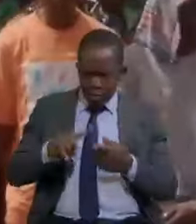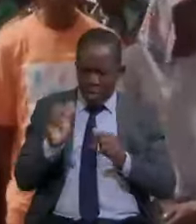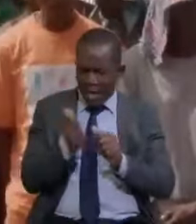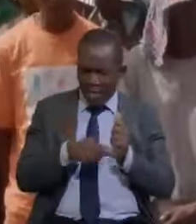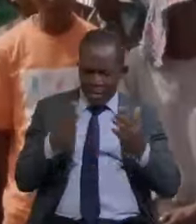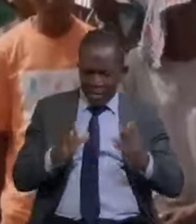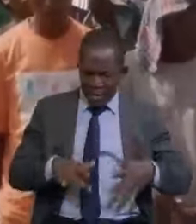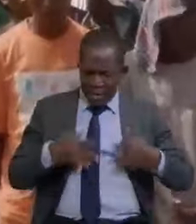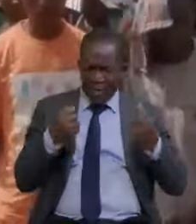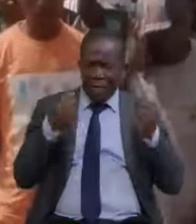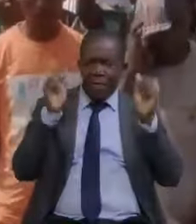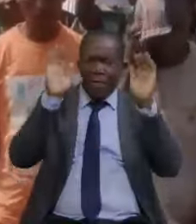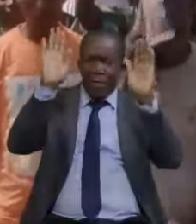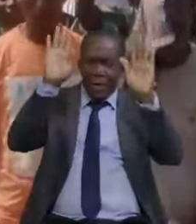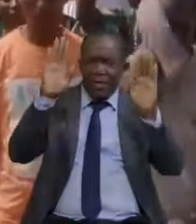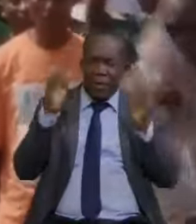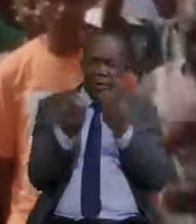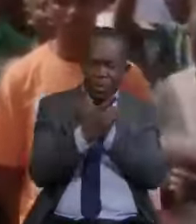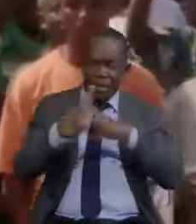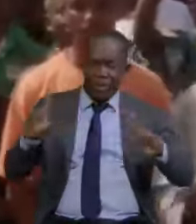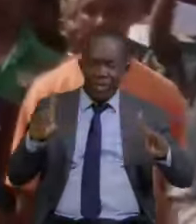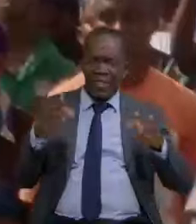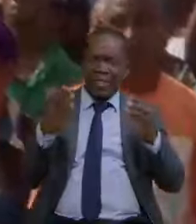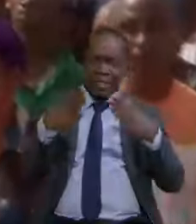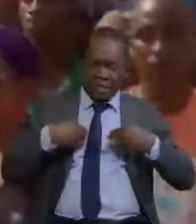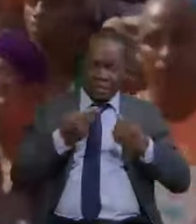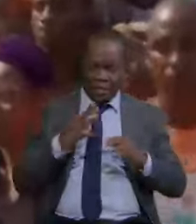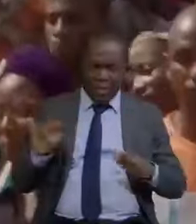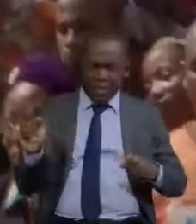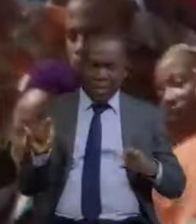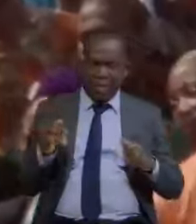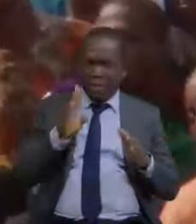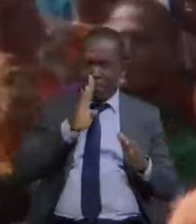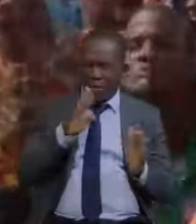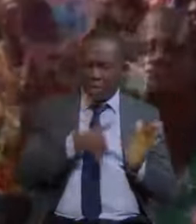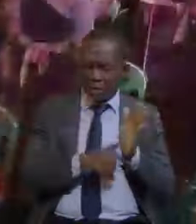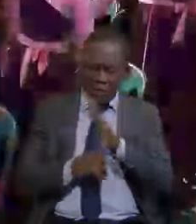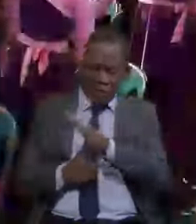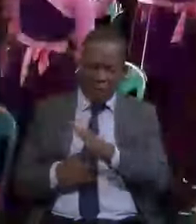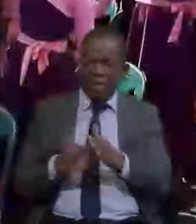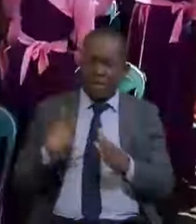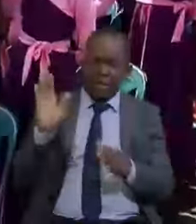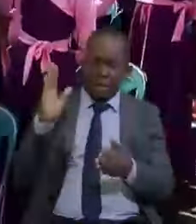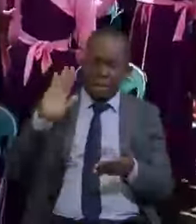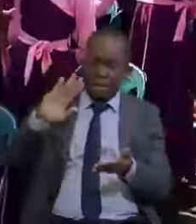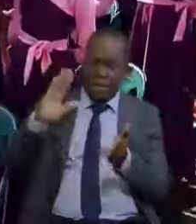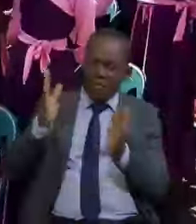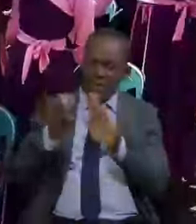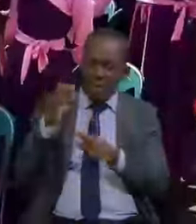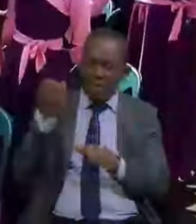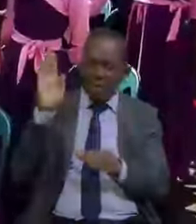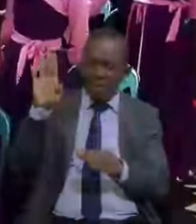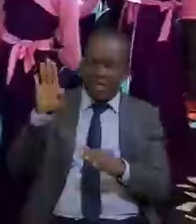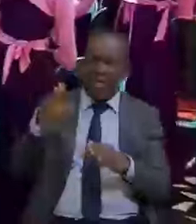healing, deliverance, the manifestation of your presence, manifestation of your power, manifestation of